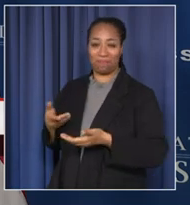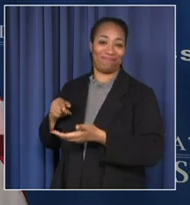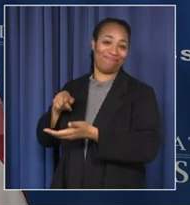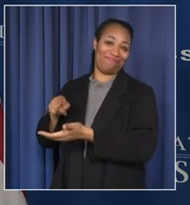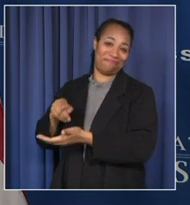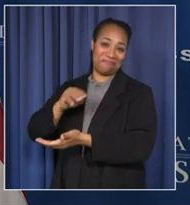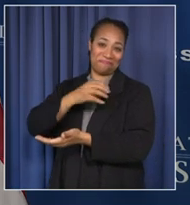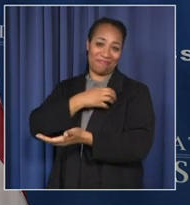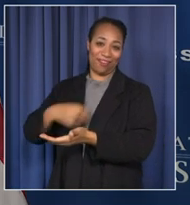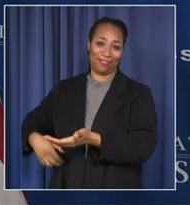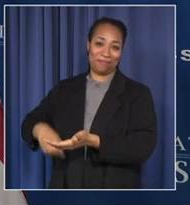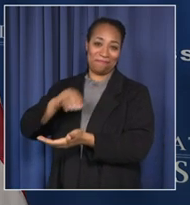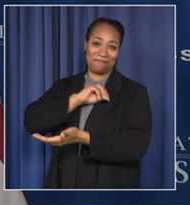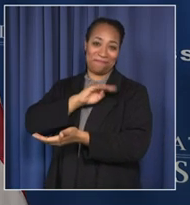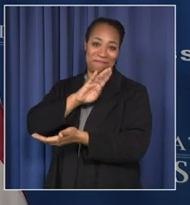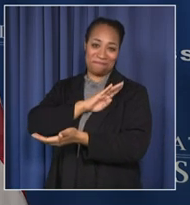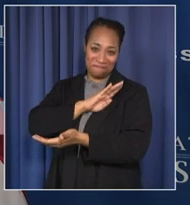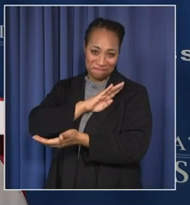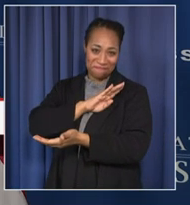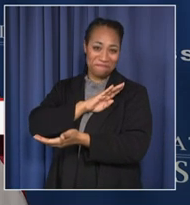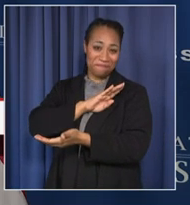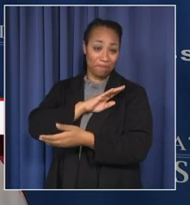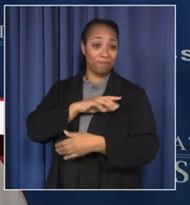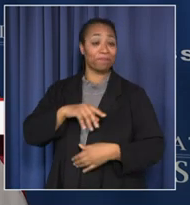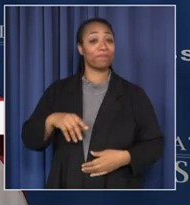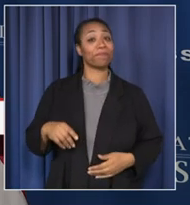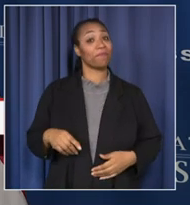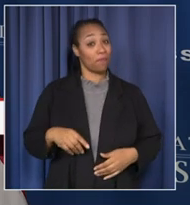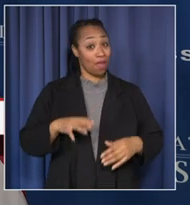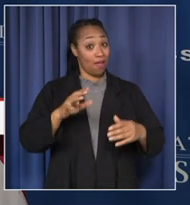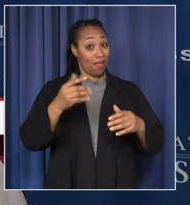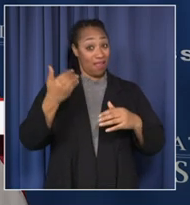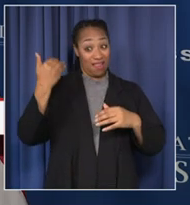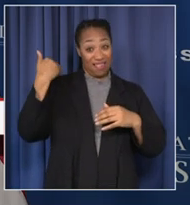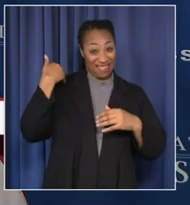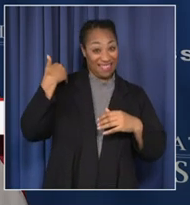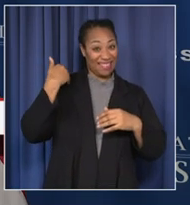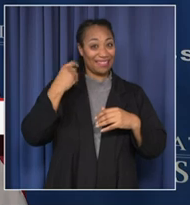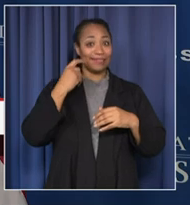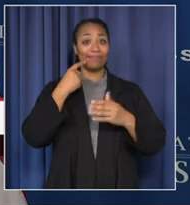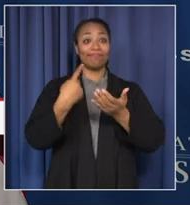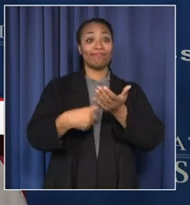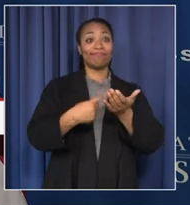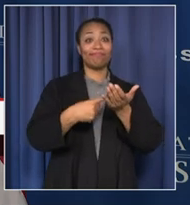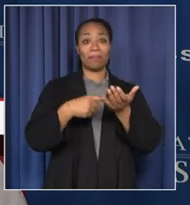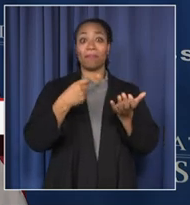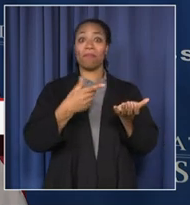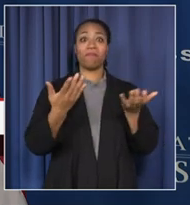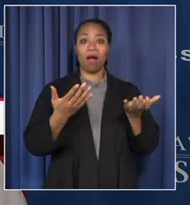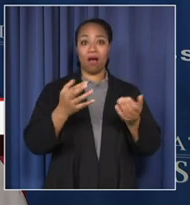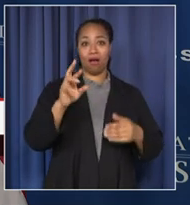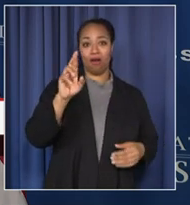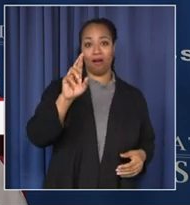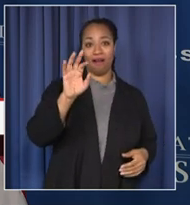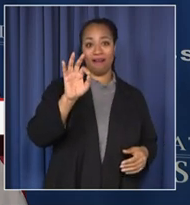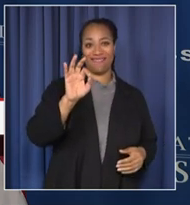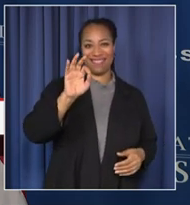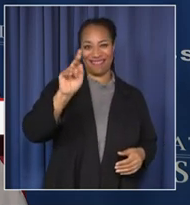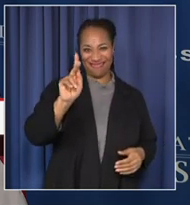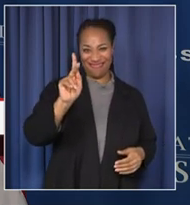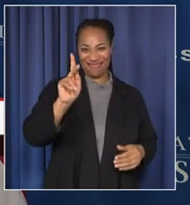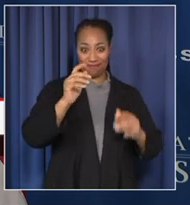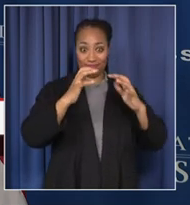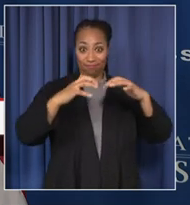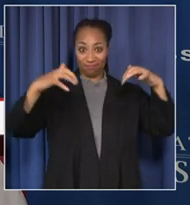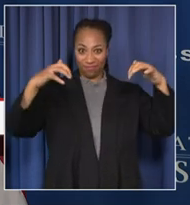the Washington Commanders football team to return to the city limits. The plan envisions an entertainment district, sports complex, shopping, housing,